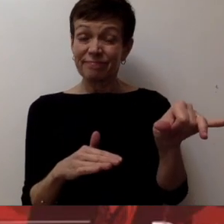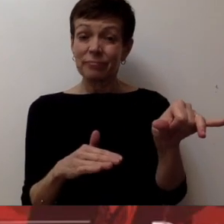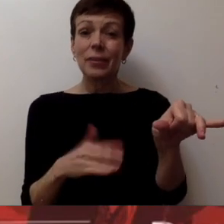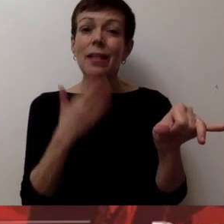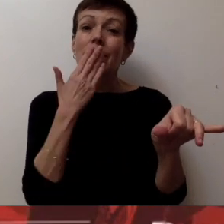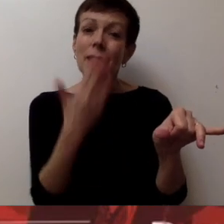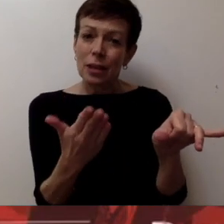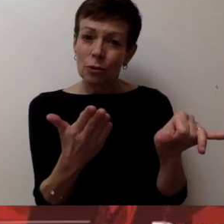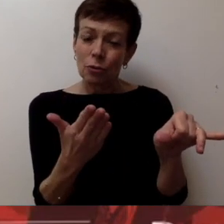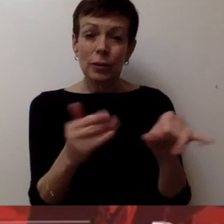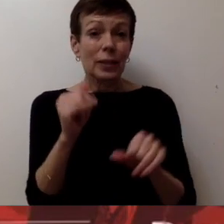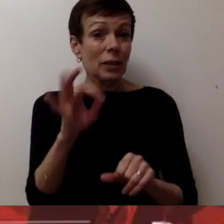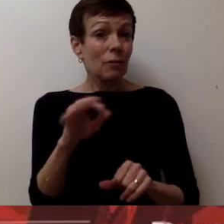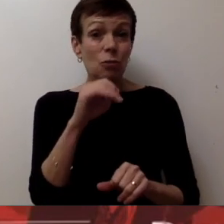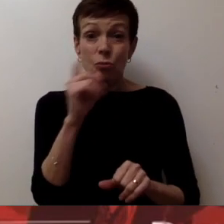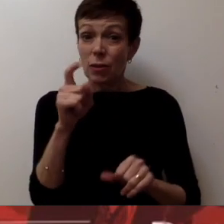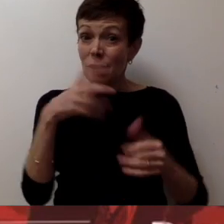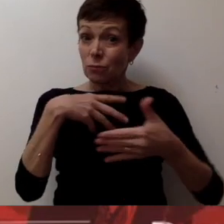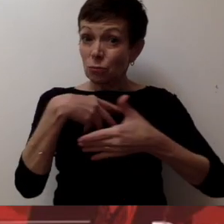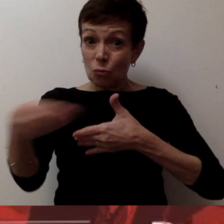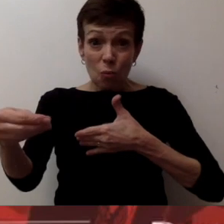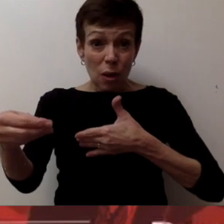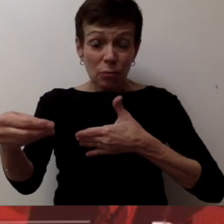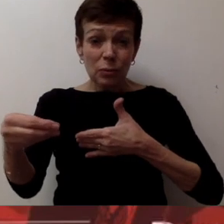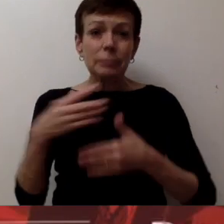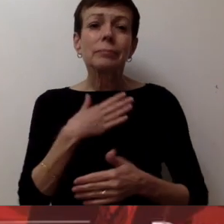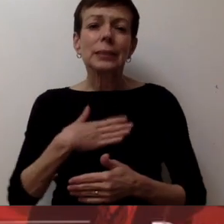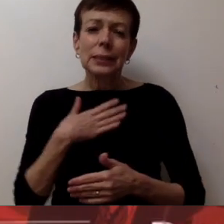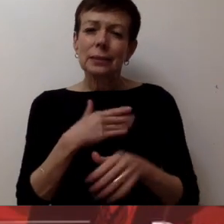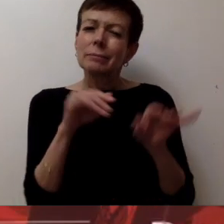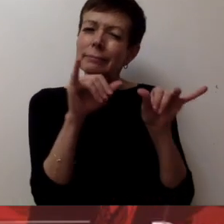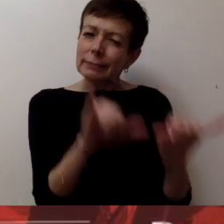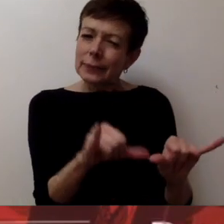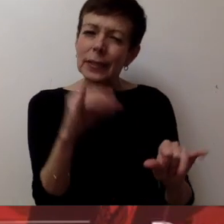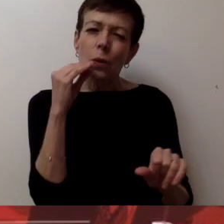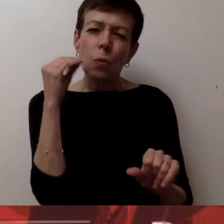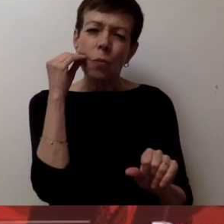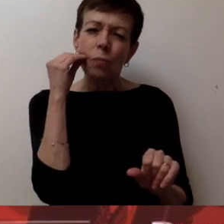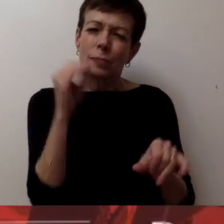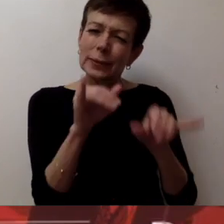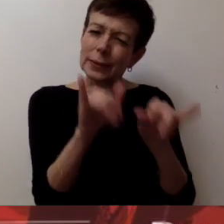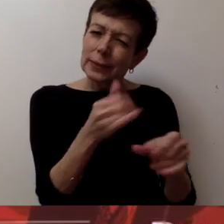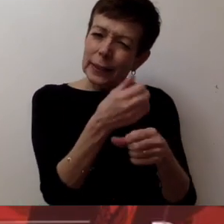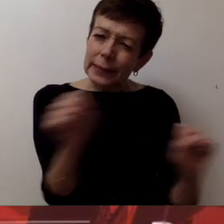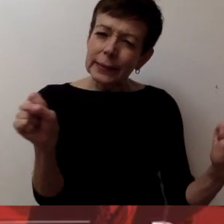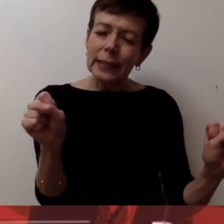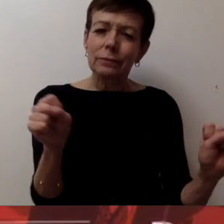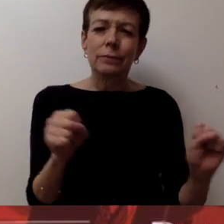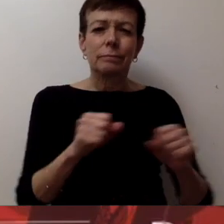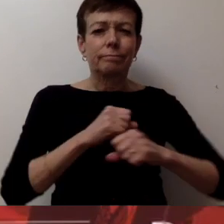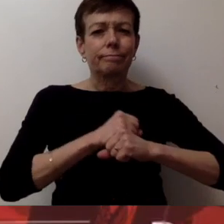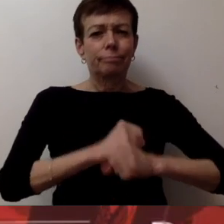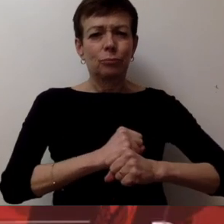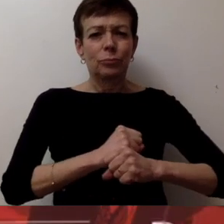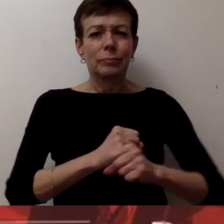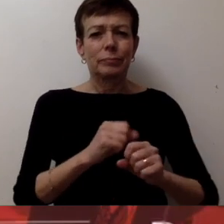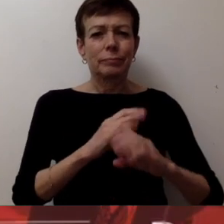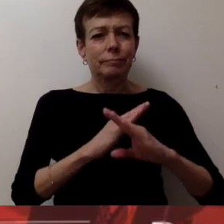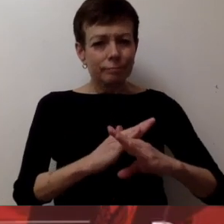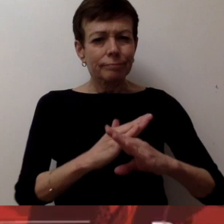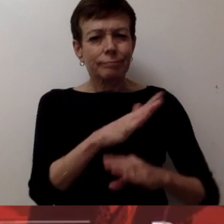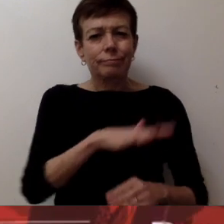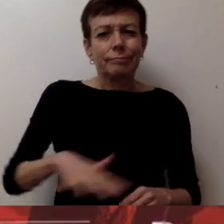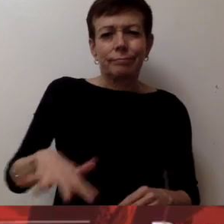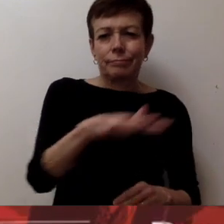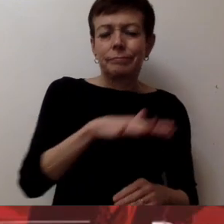not have to be out right now, please don't go up. Stay home, stay safe, and protect those around you.